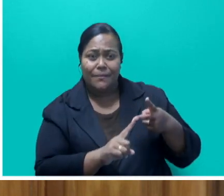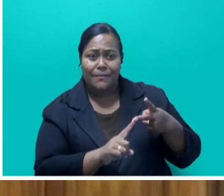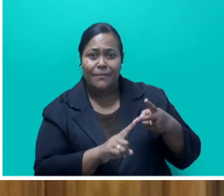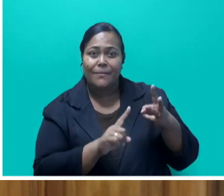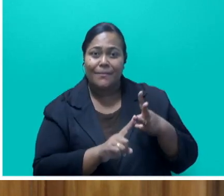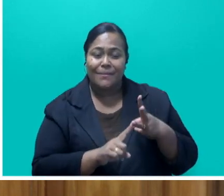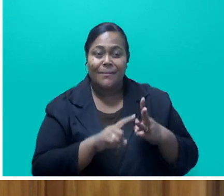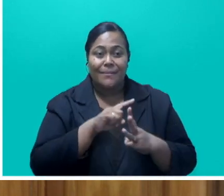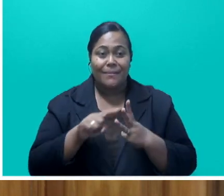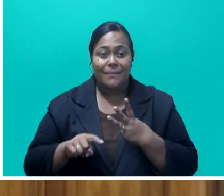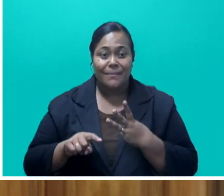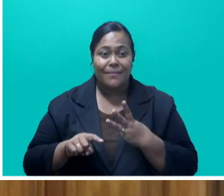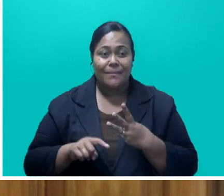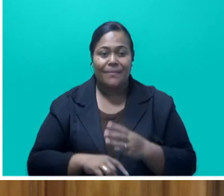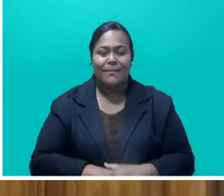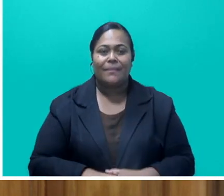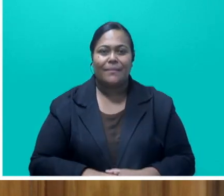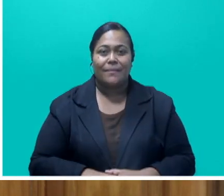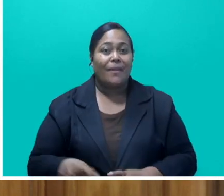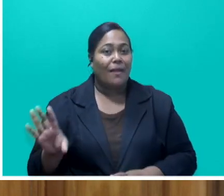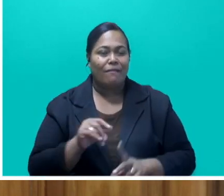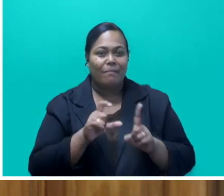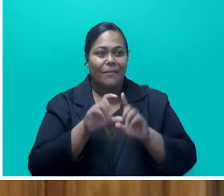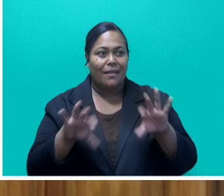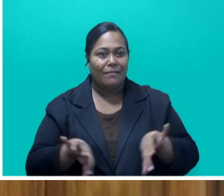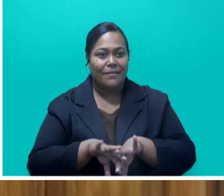Chochi from Delebesi.